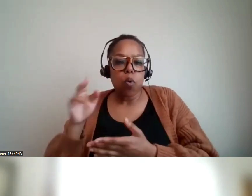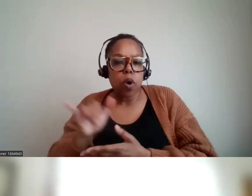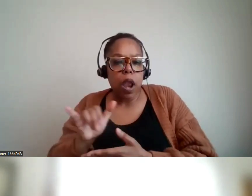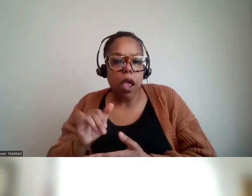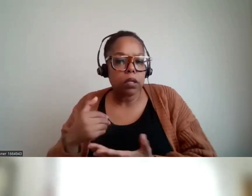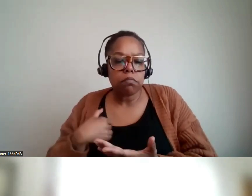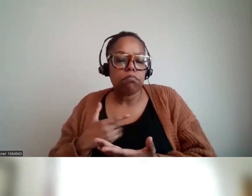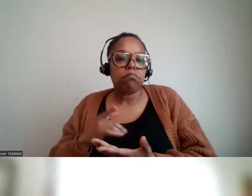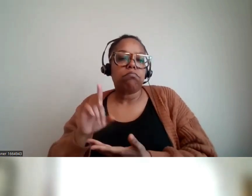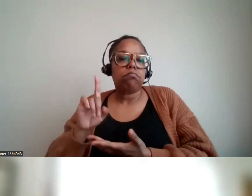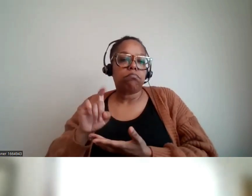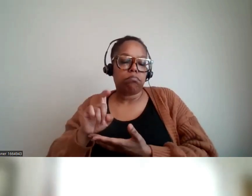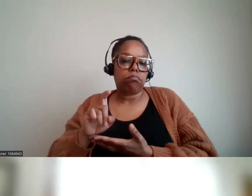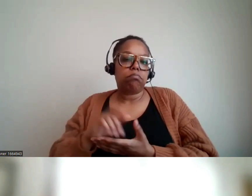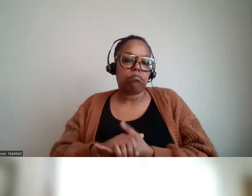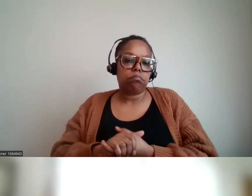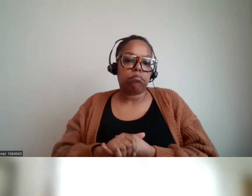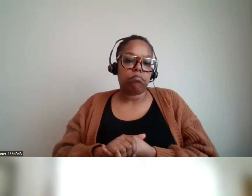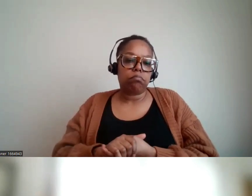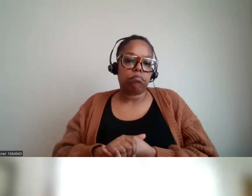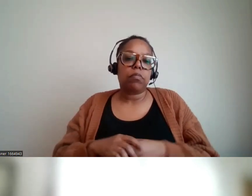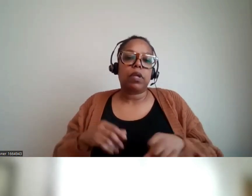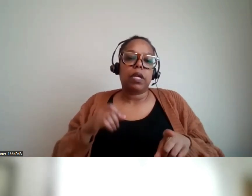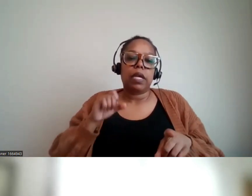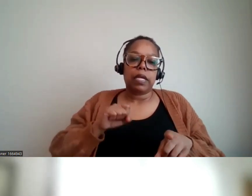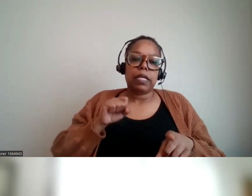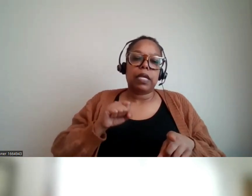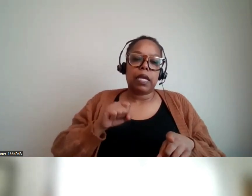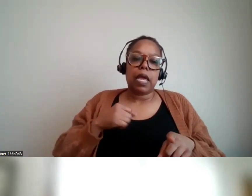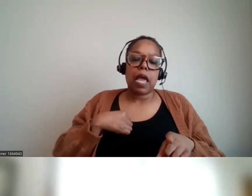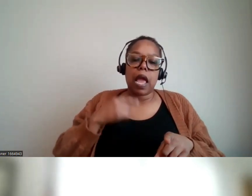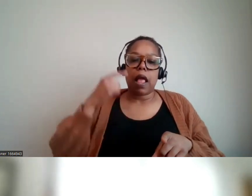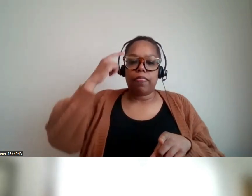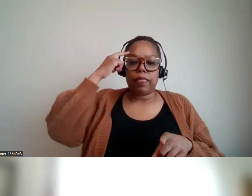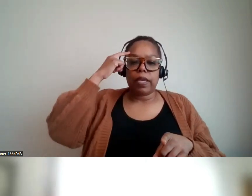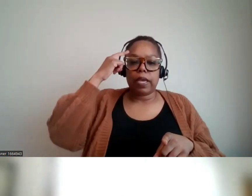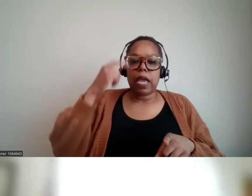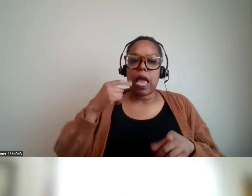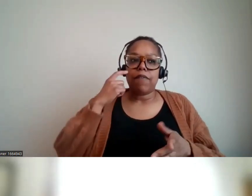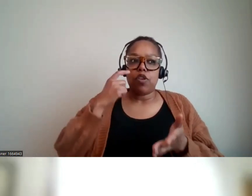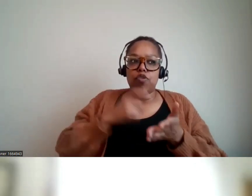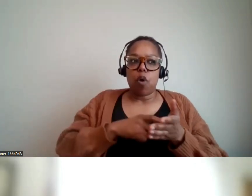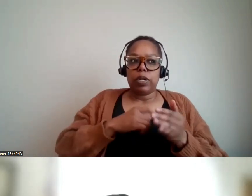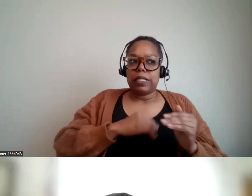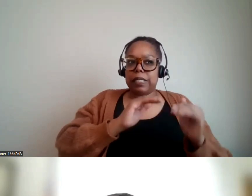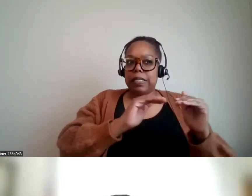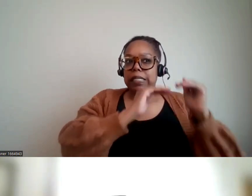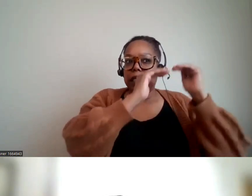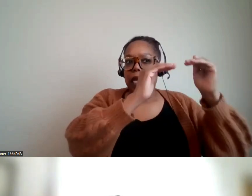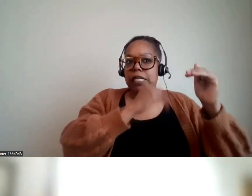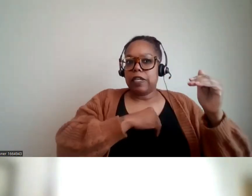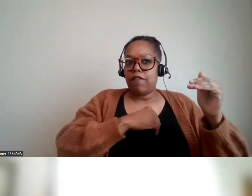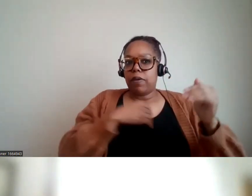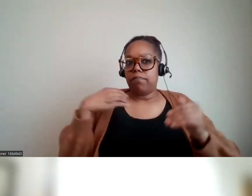Yeah, actually, I think there might have been an executive too on from Connecticut that I noticed. I'm working with some of